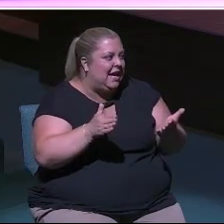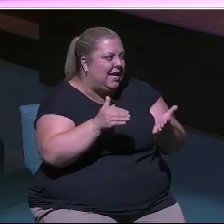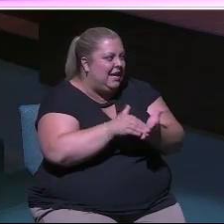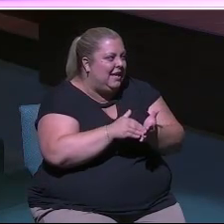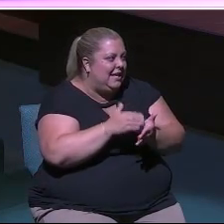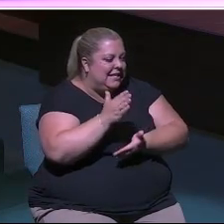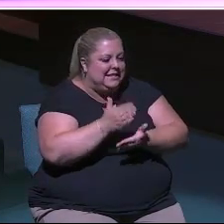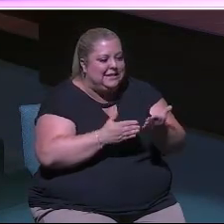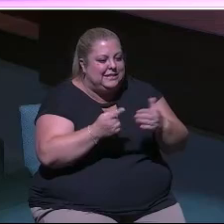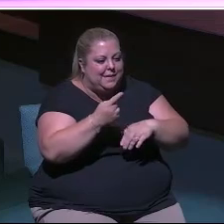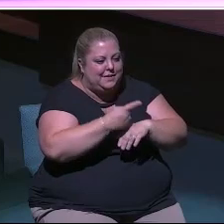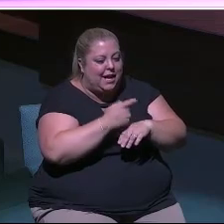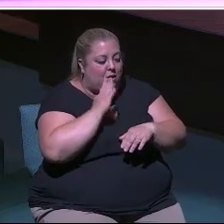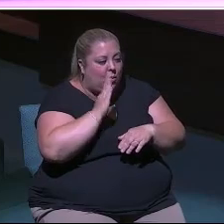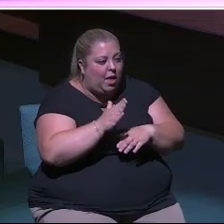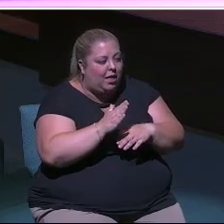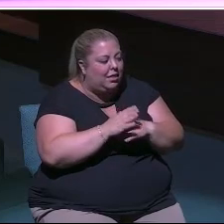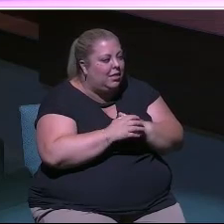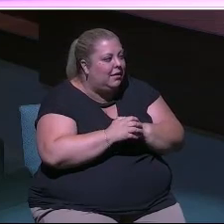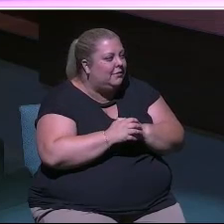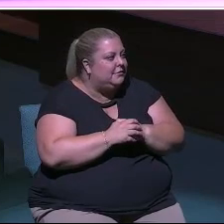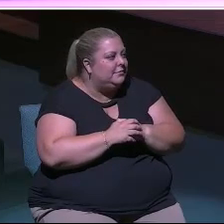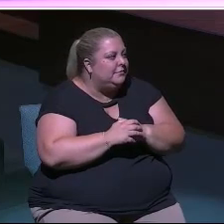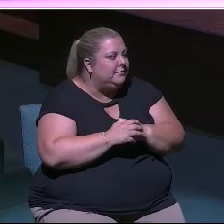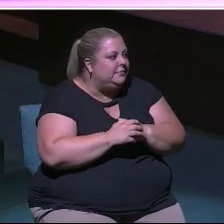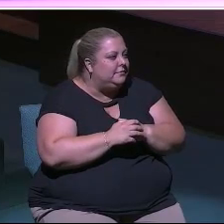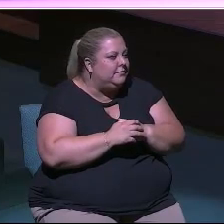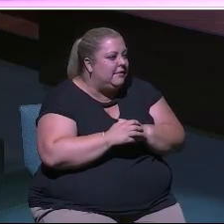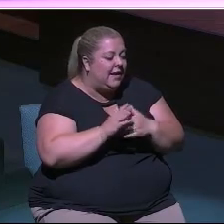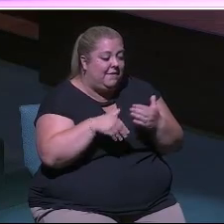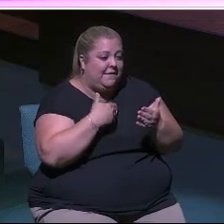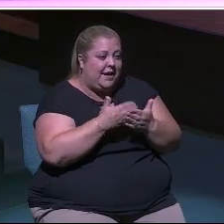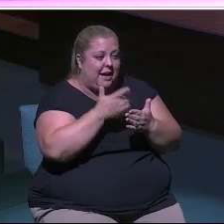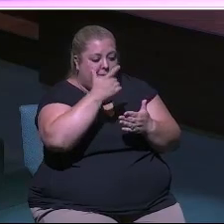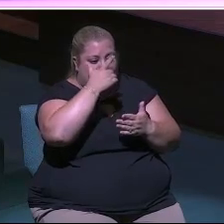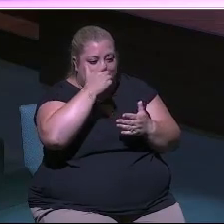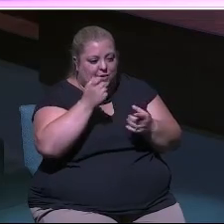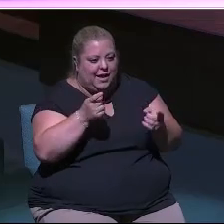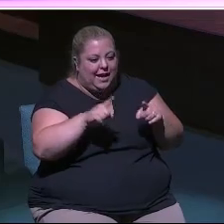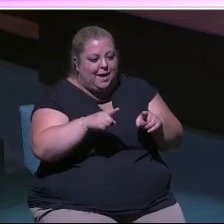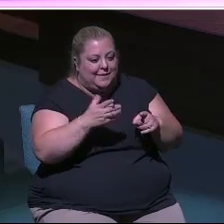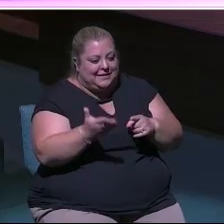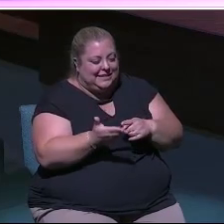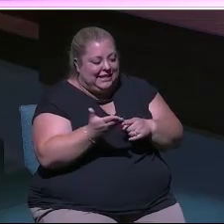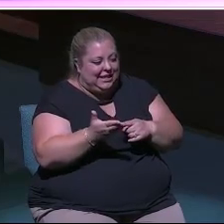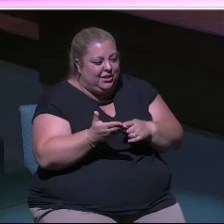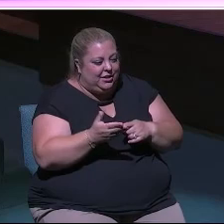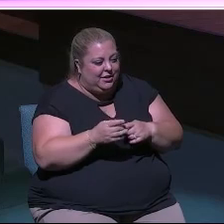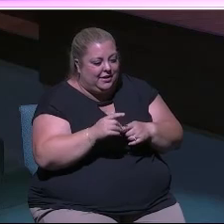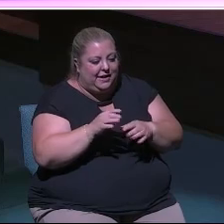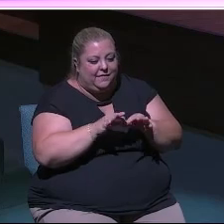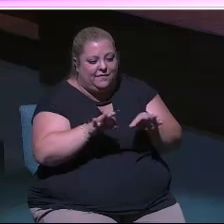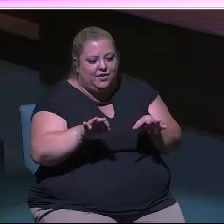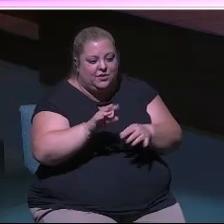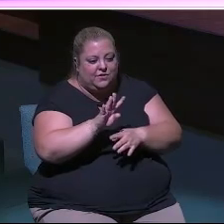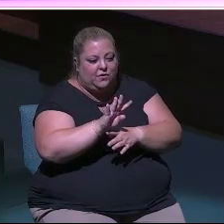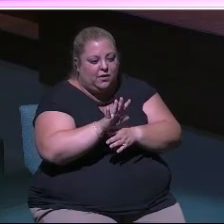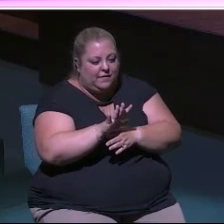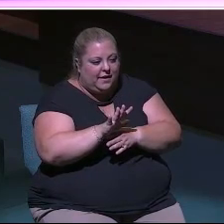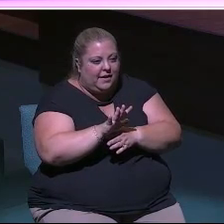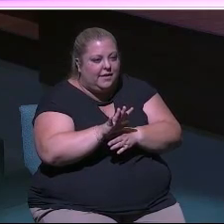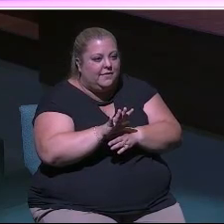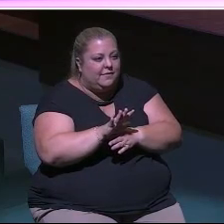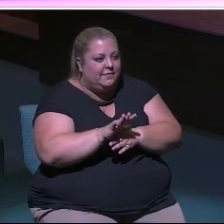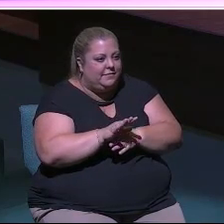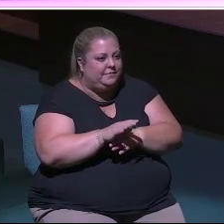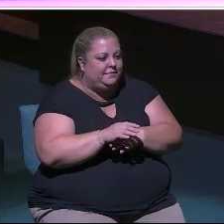will. And in fact, because of what happens here, and we don't have time to get into this today, but in verse number 45, it says, then many of the Jews